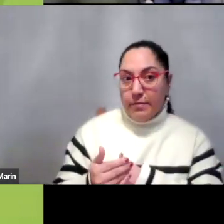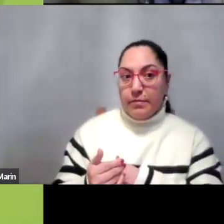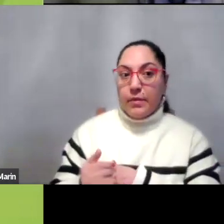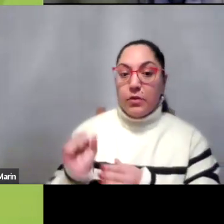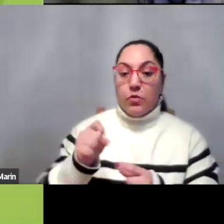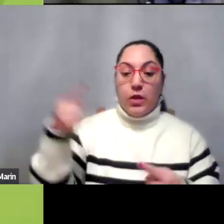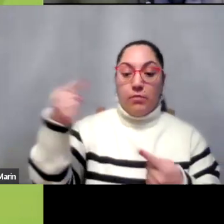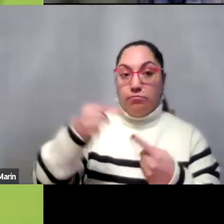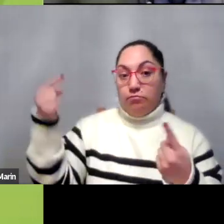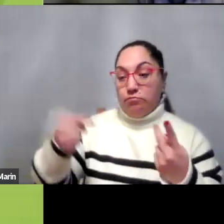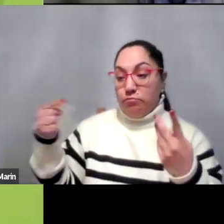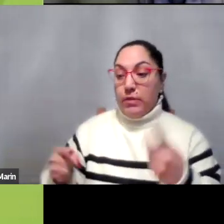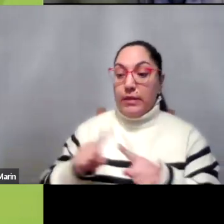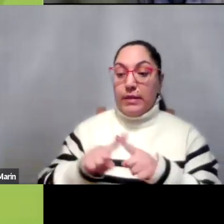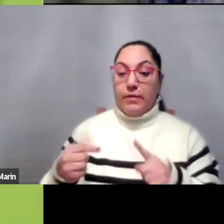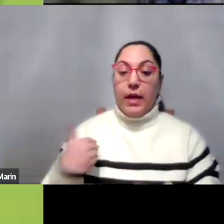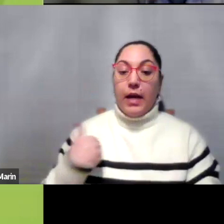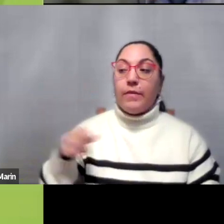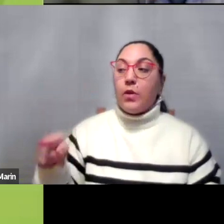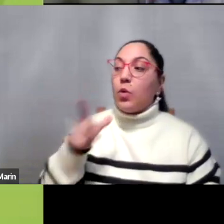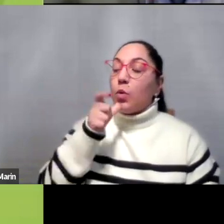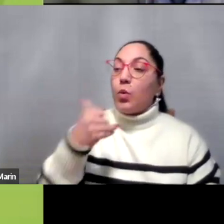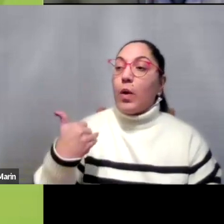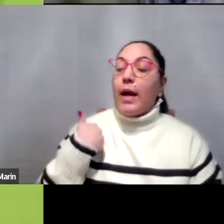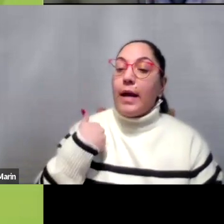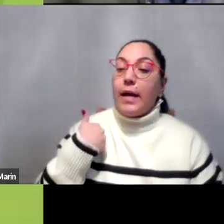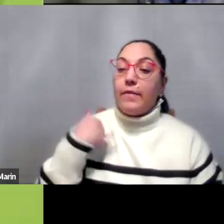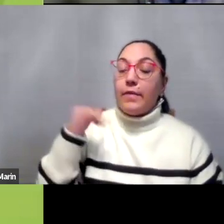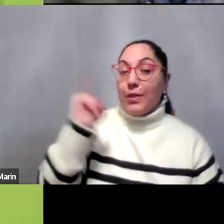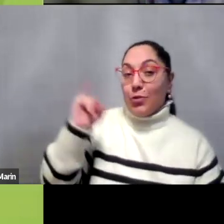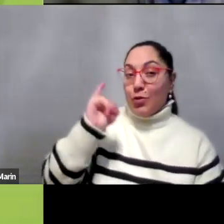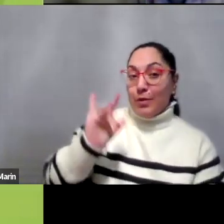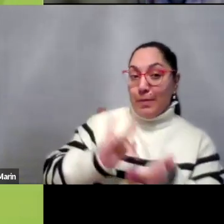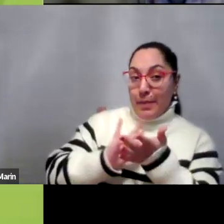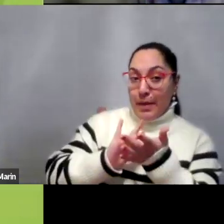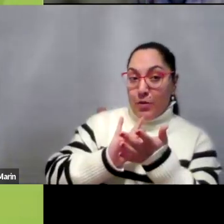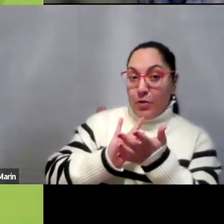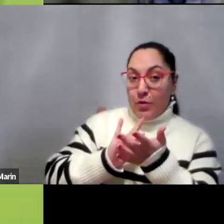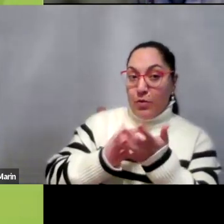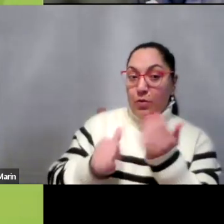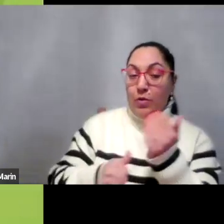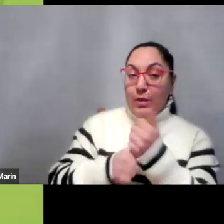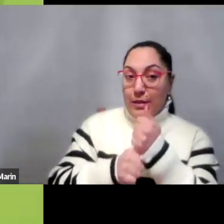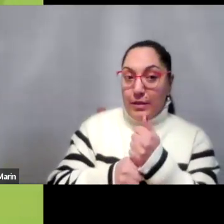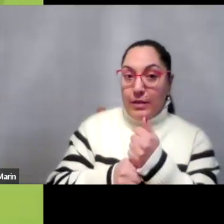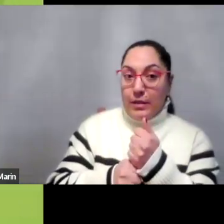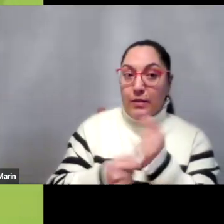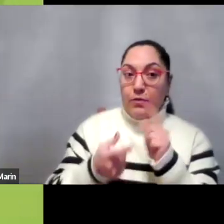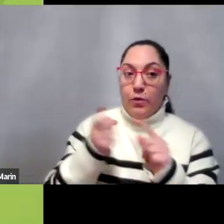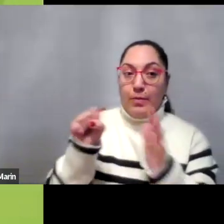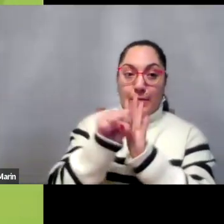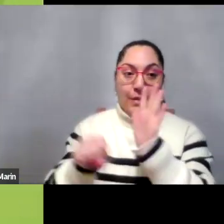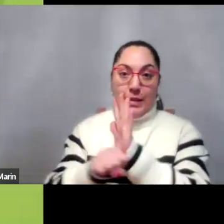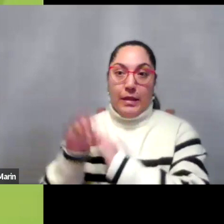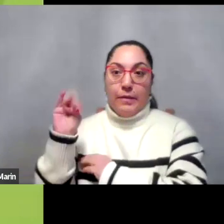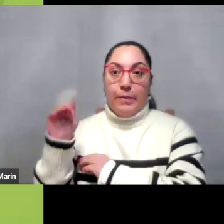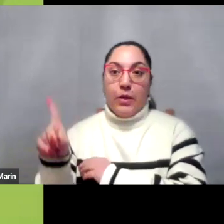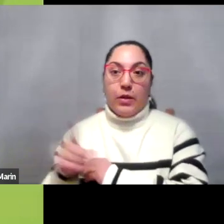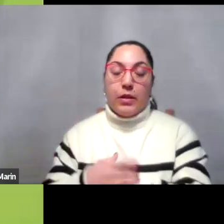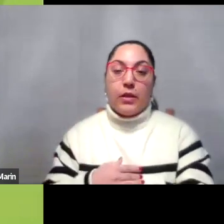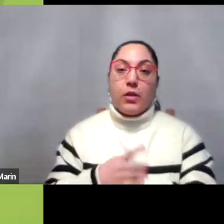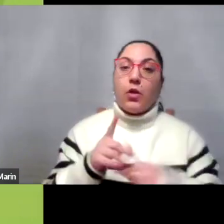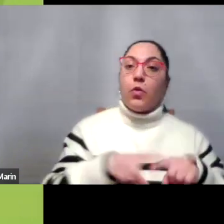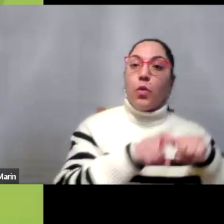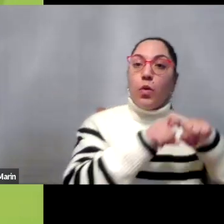are primarily for children who have medical assistance. And this is where you have a care coordinator that can Dawn, help. Yes. sorry, do you mind